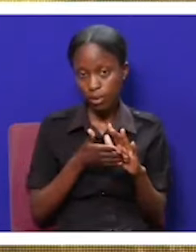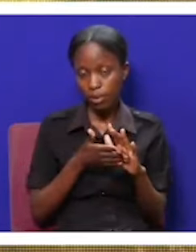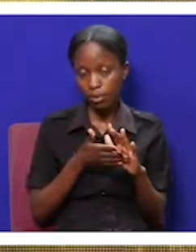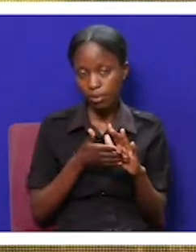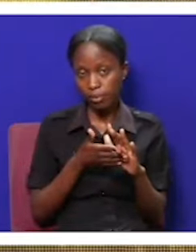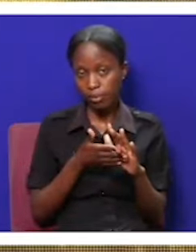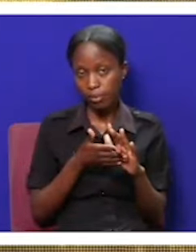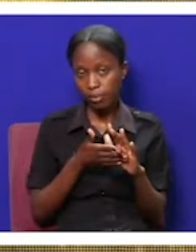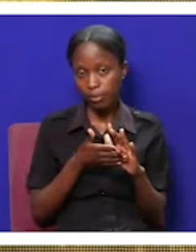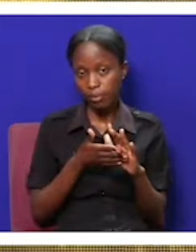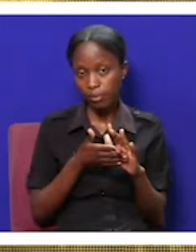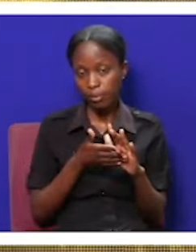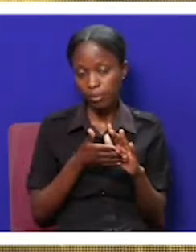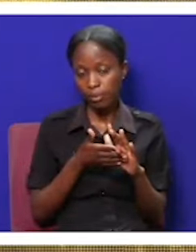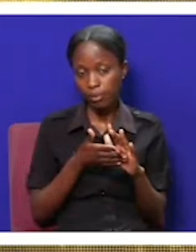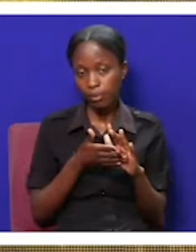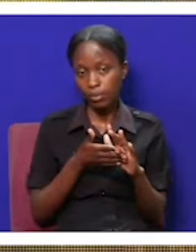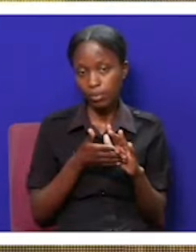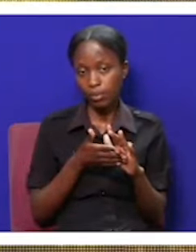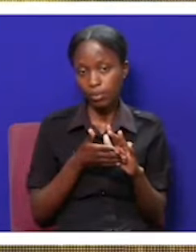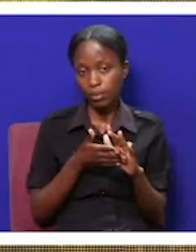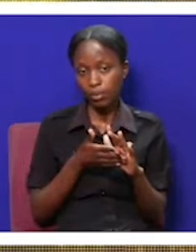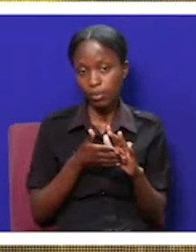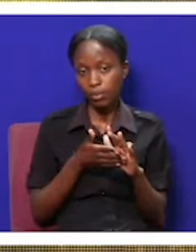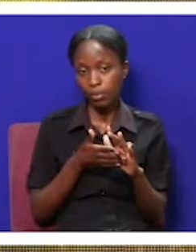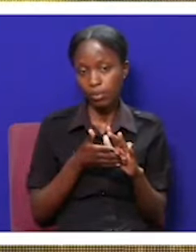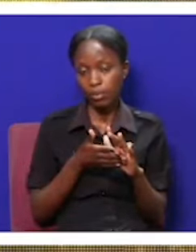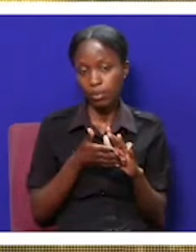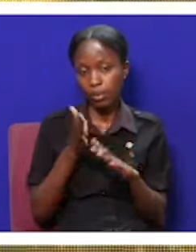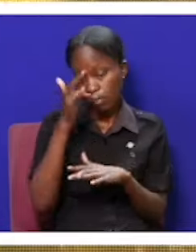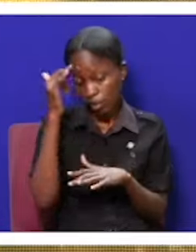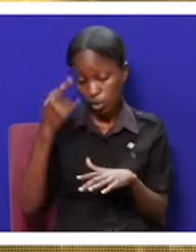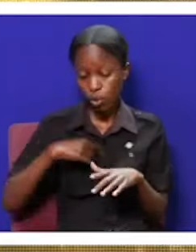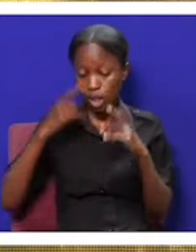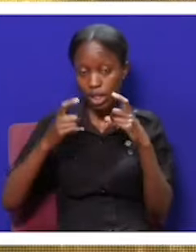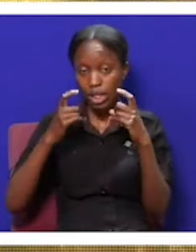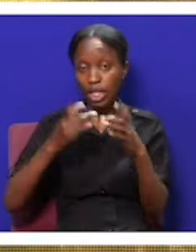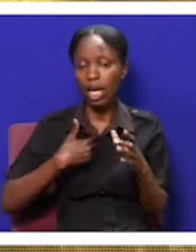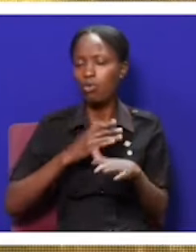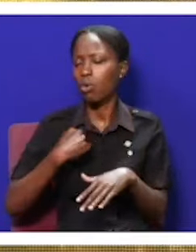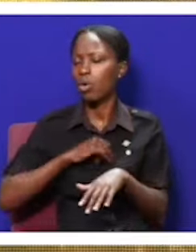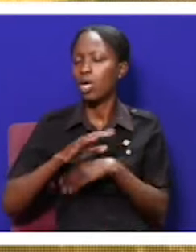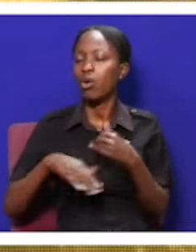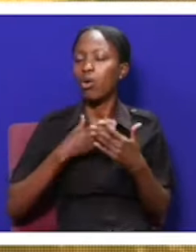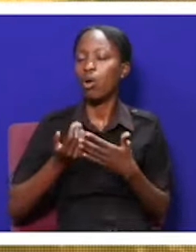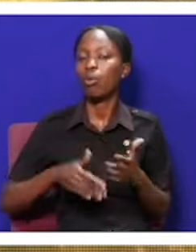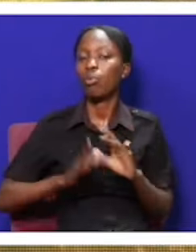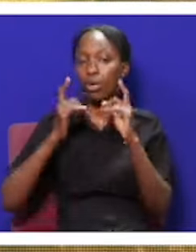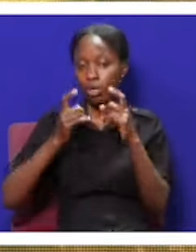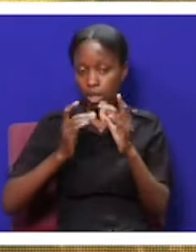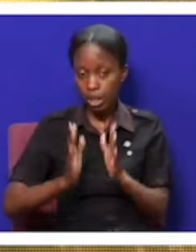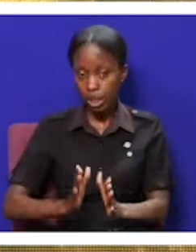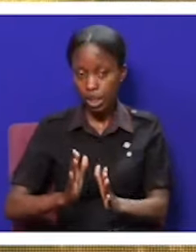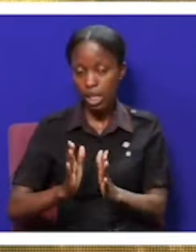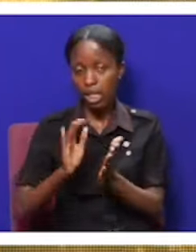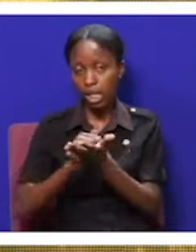Mm-hmm. Talk to the person you are with. Right. Because we have sinned, we are born sinners. Right? And